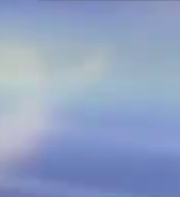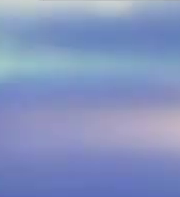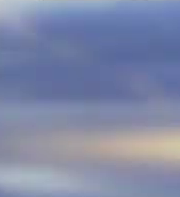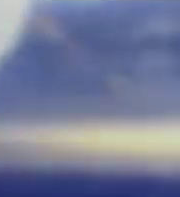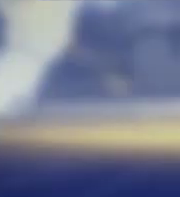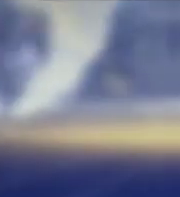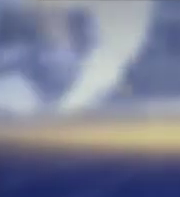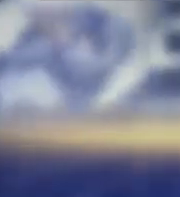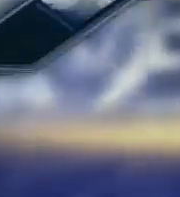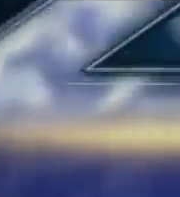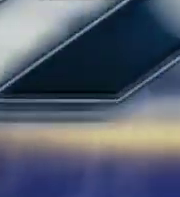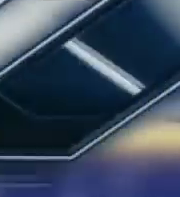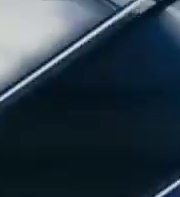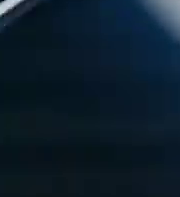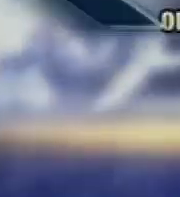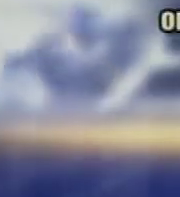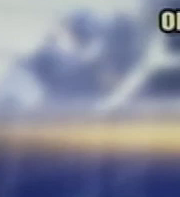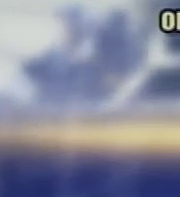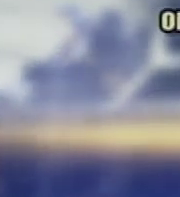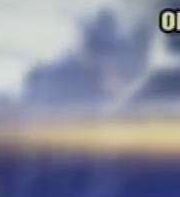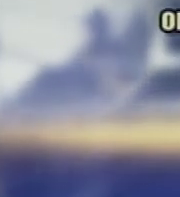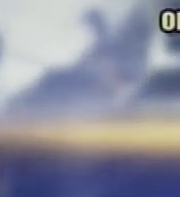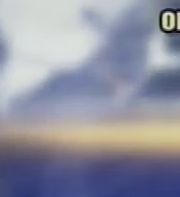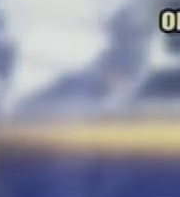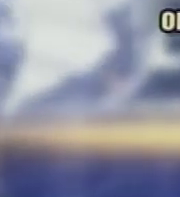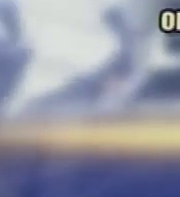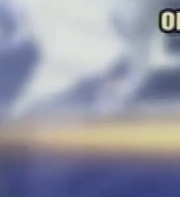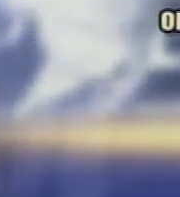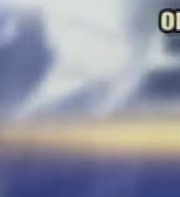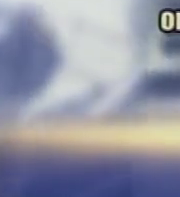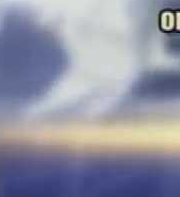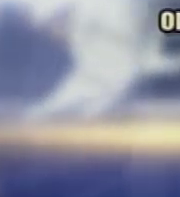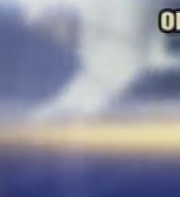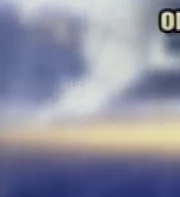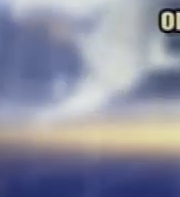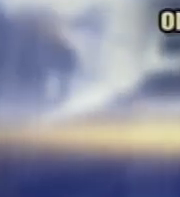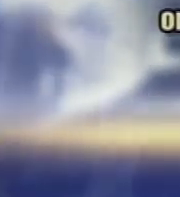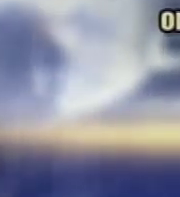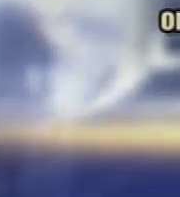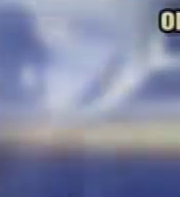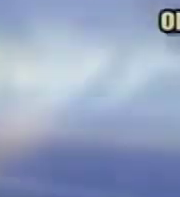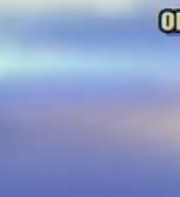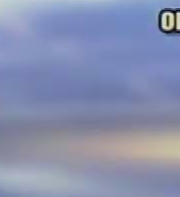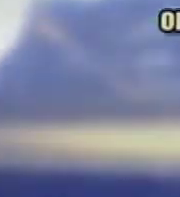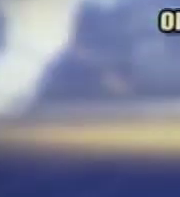construction was halted after the earthquake. Remember, you can send us an email or join us on